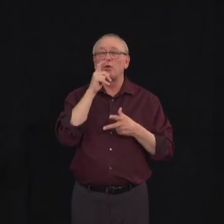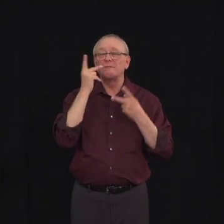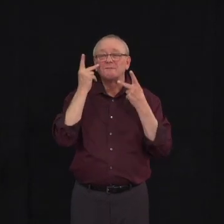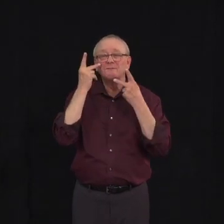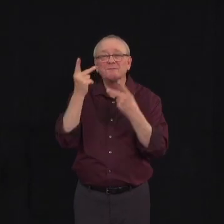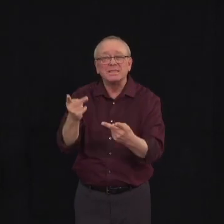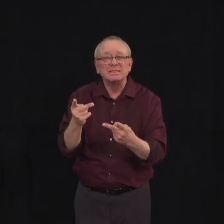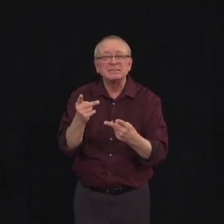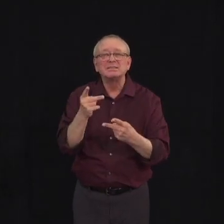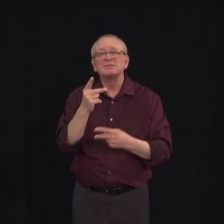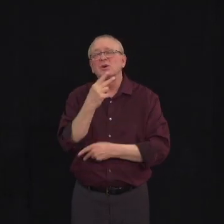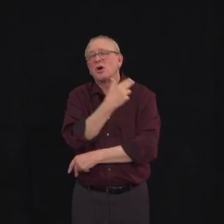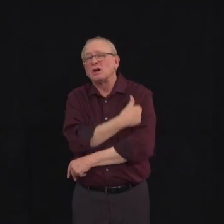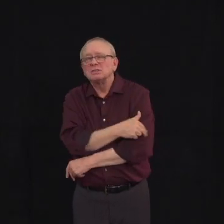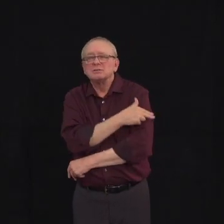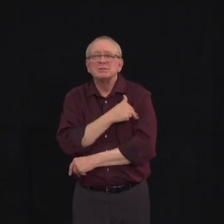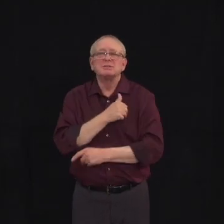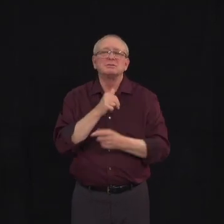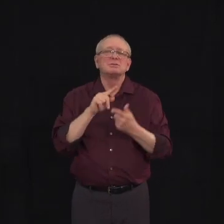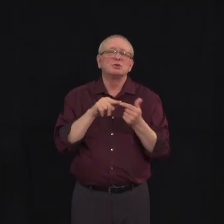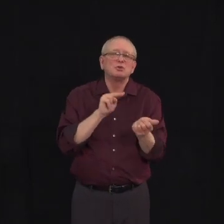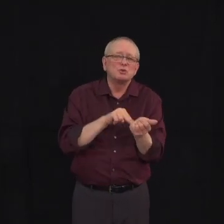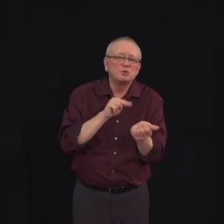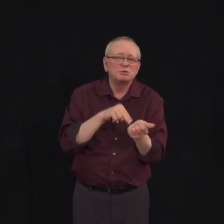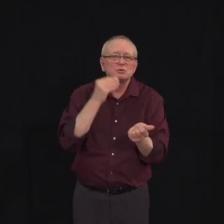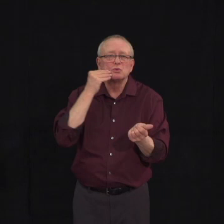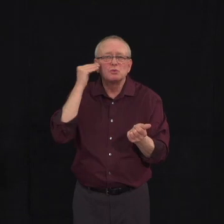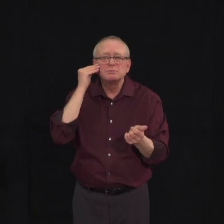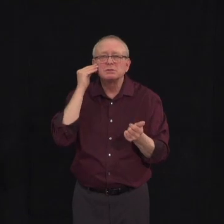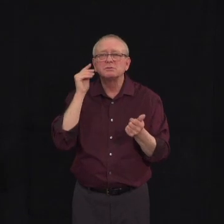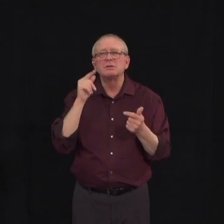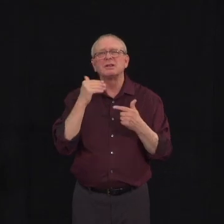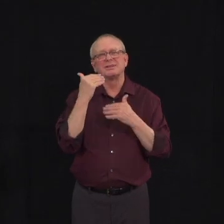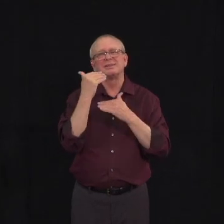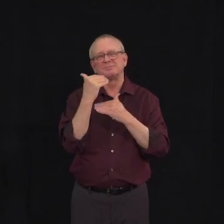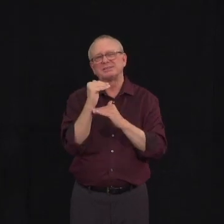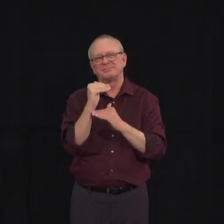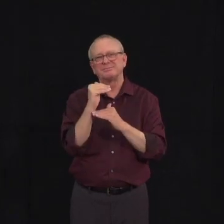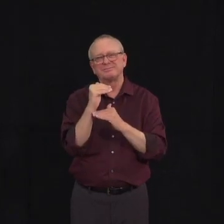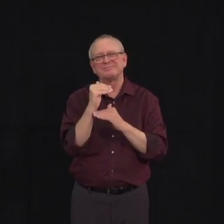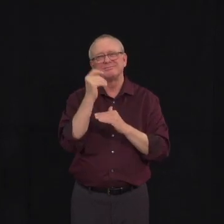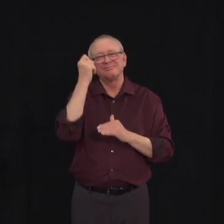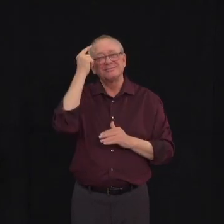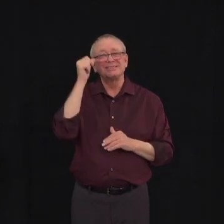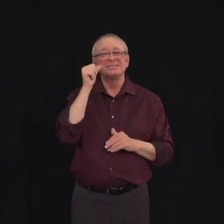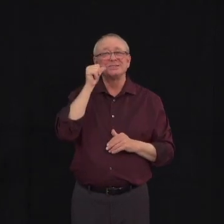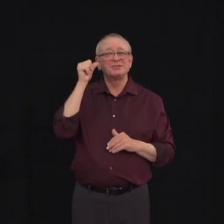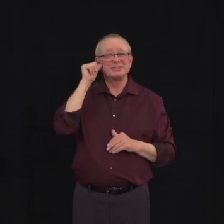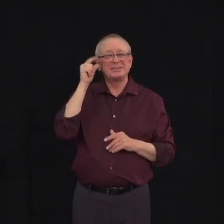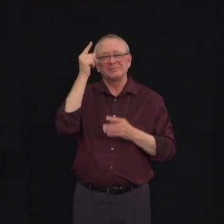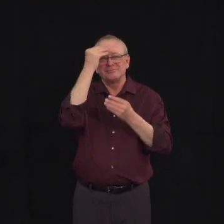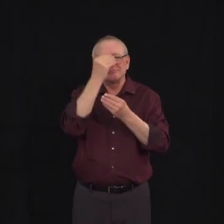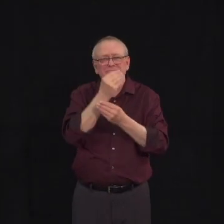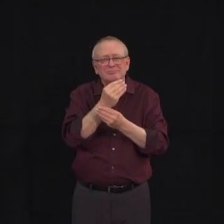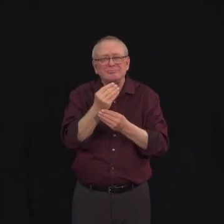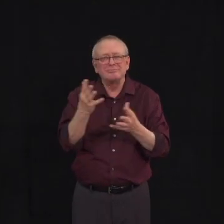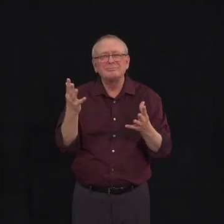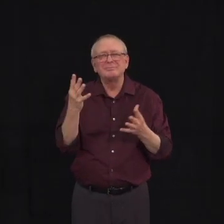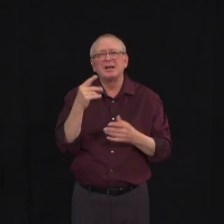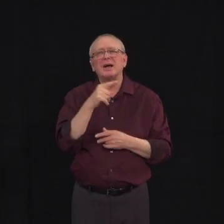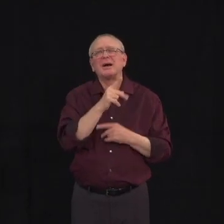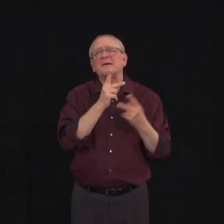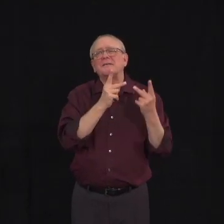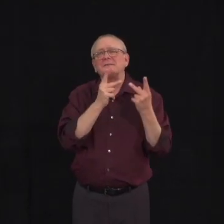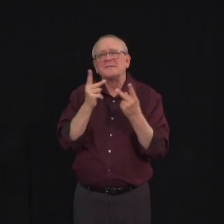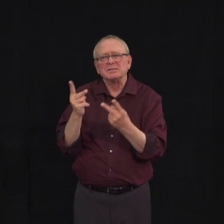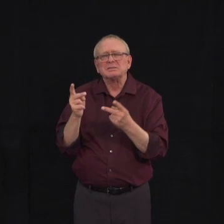Dr. Hinshaw announced yesterday some clarification and more common sense provisions with respect to visits